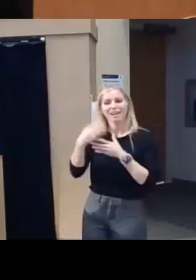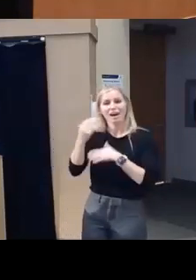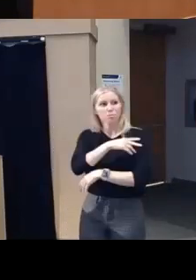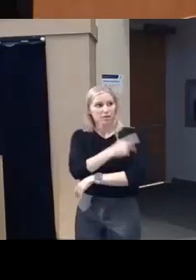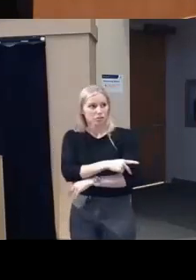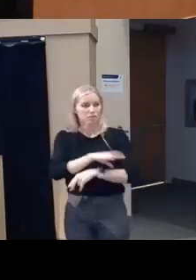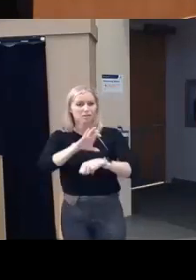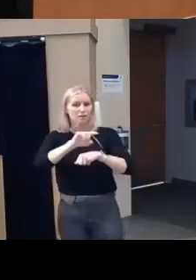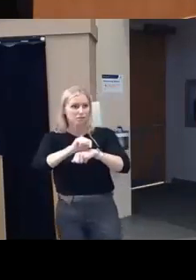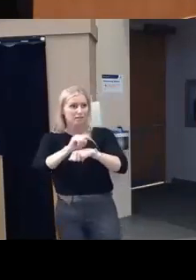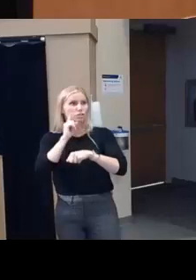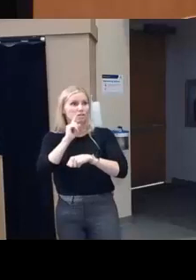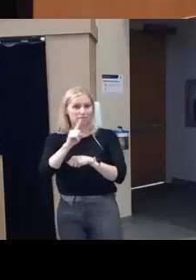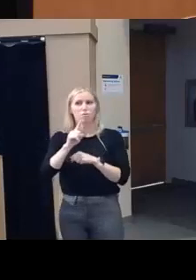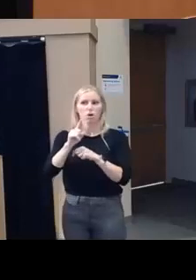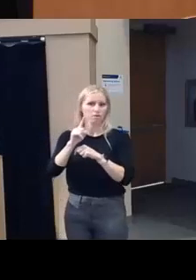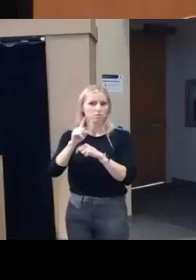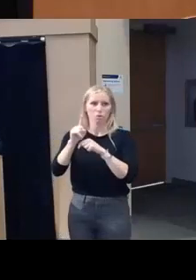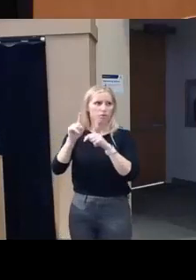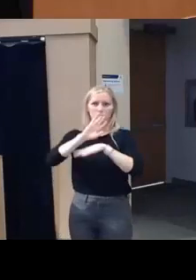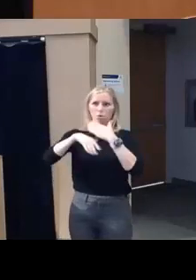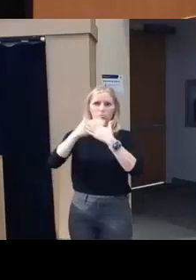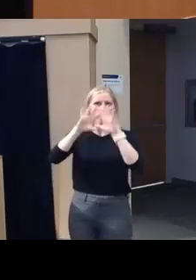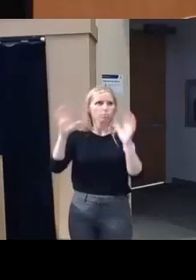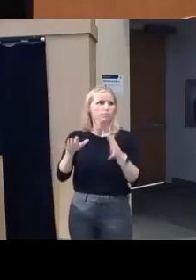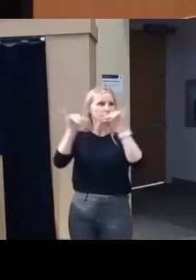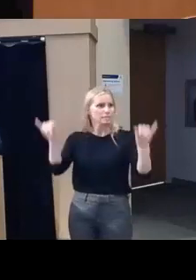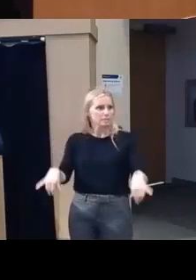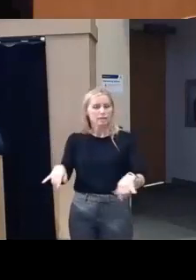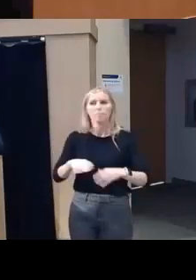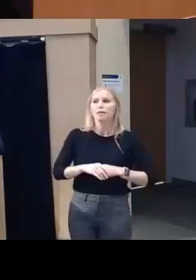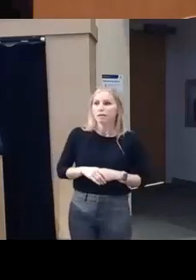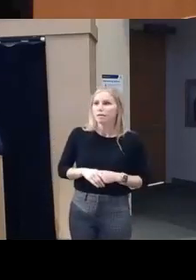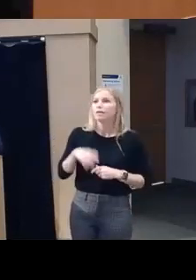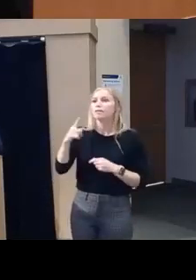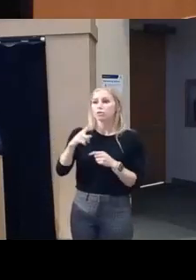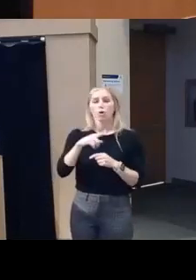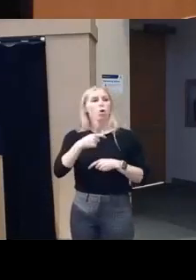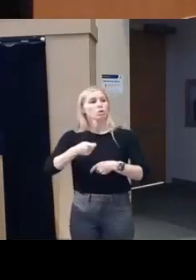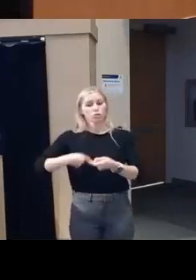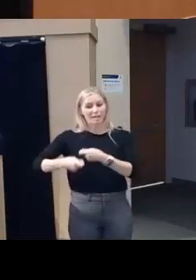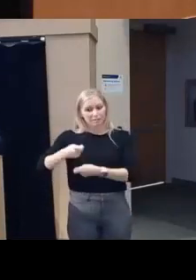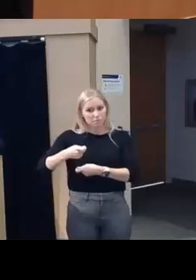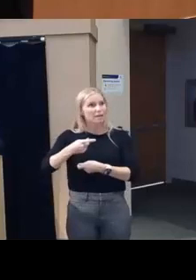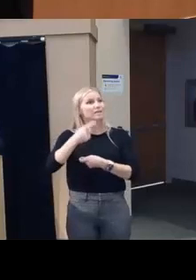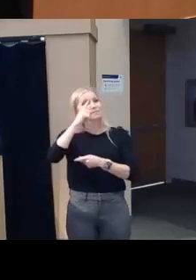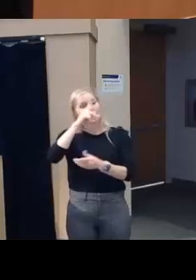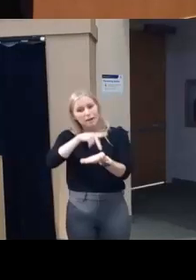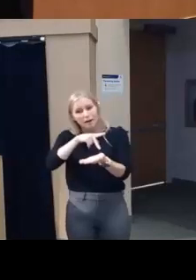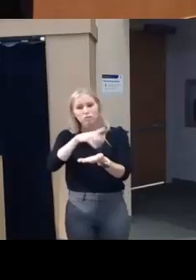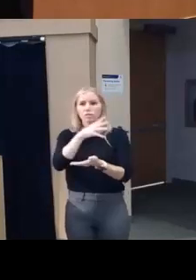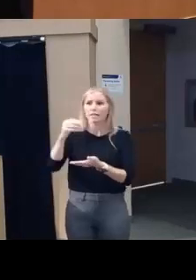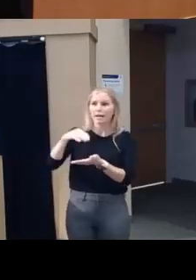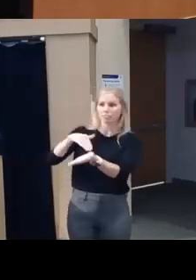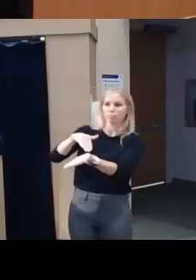teams system-wide. So we've developed partnerships with transplant team and Dr. Nichols with transplant psychiatry to really think about addressing how